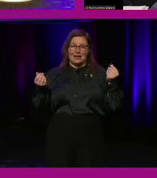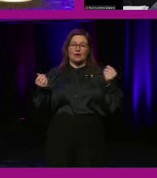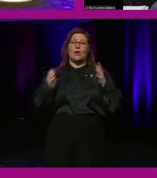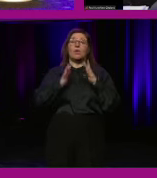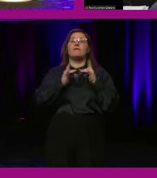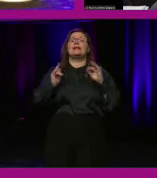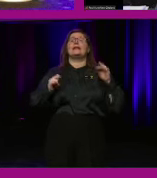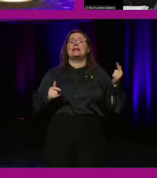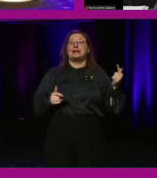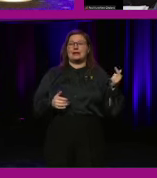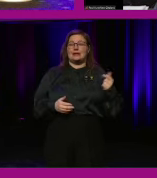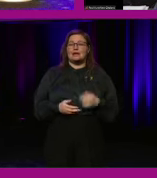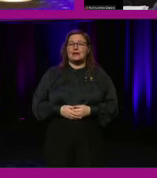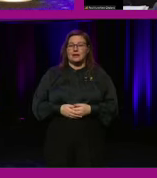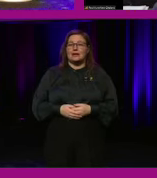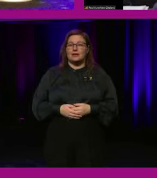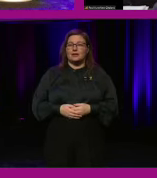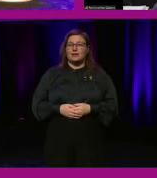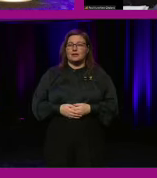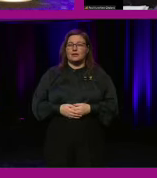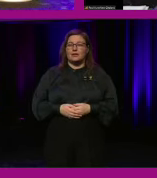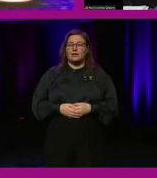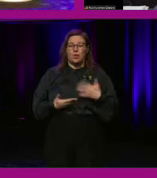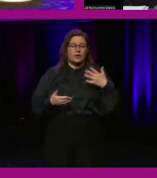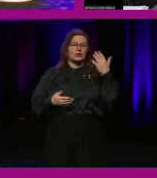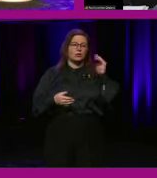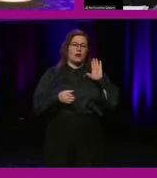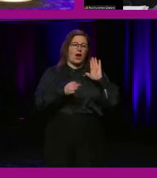freedom and belonging,